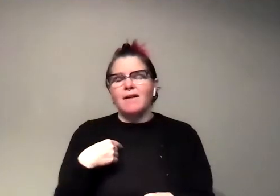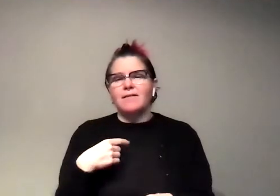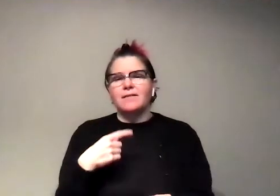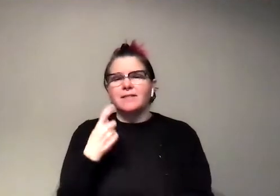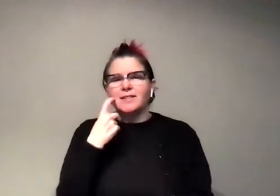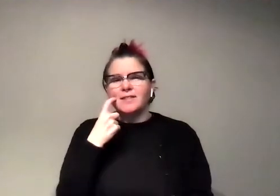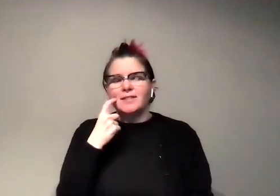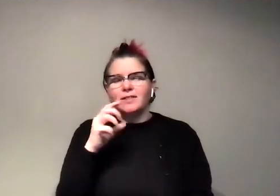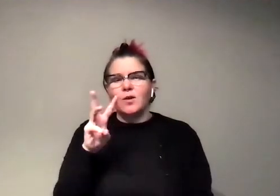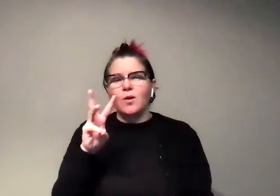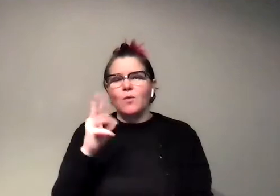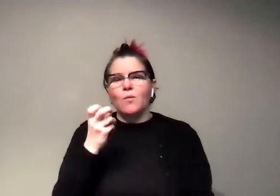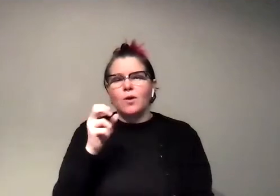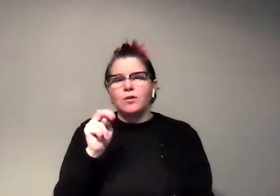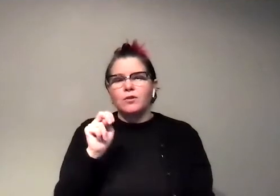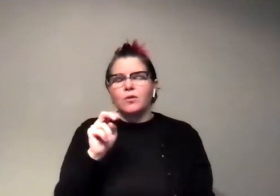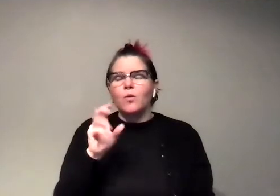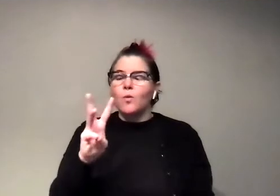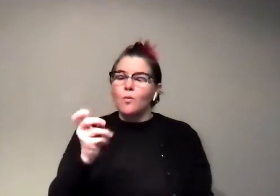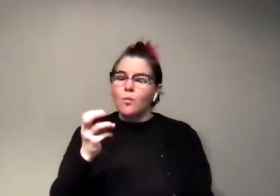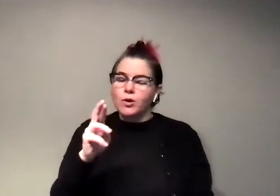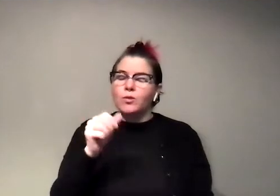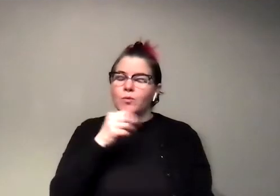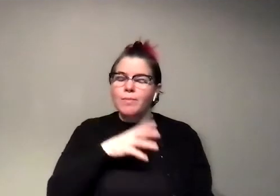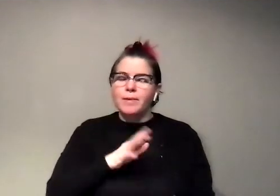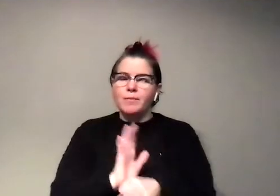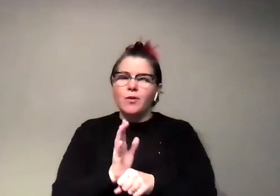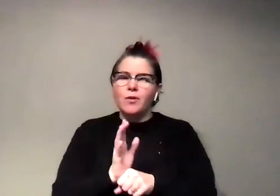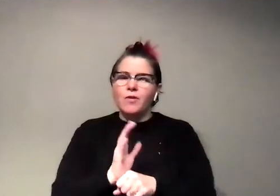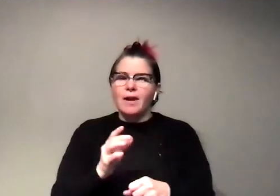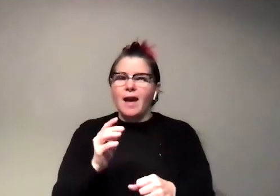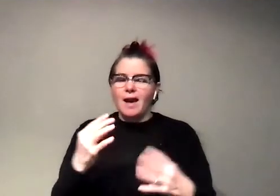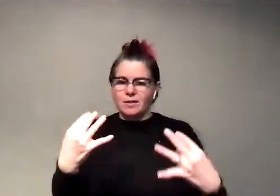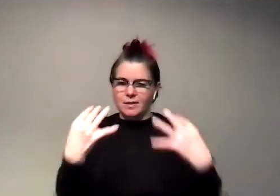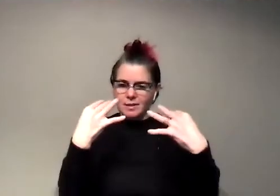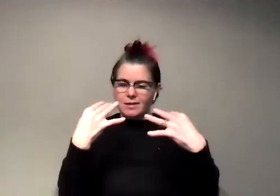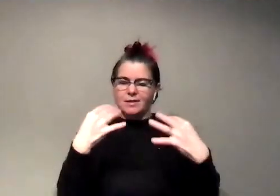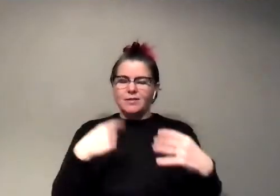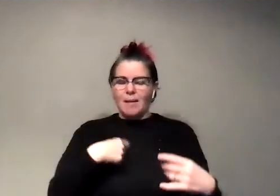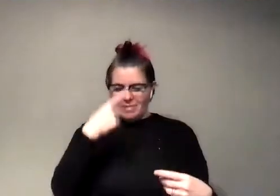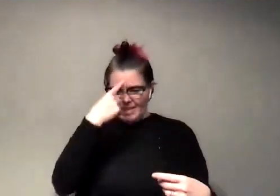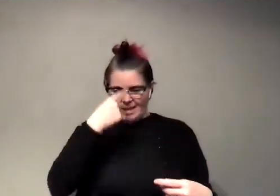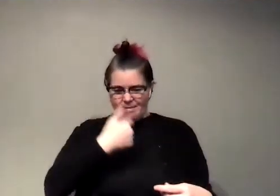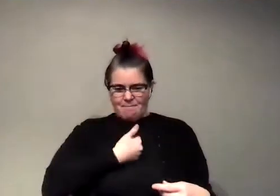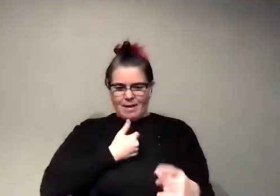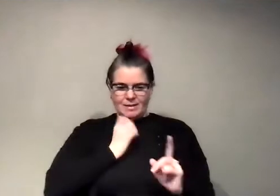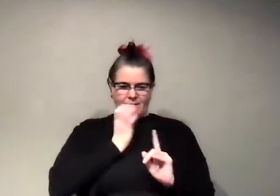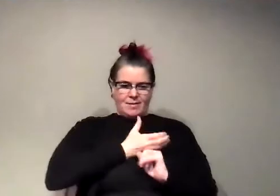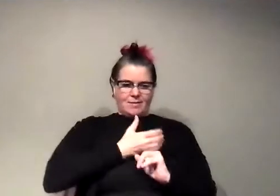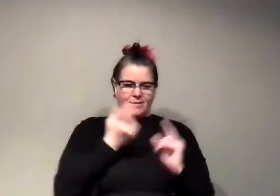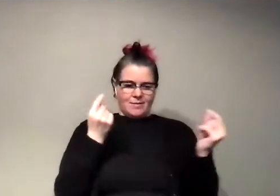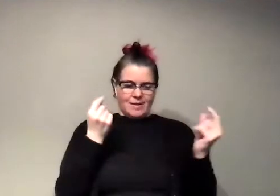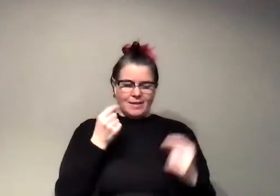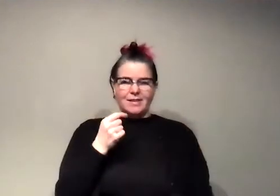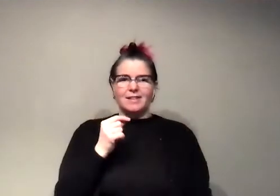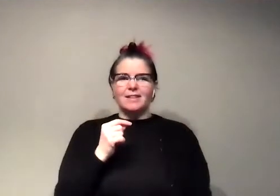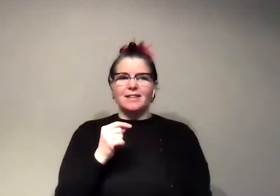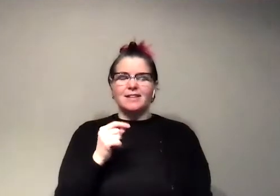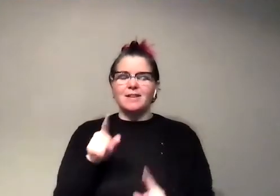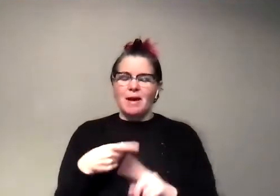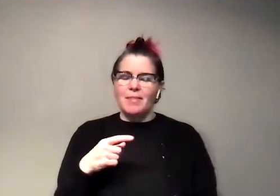Woman movie where someone has the attention of the entire world, and I keep thinking about that scene when you ask these questions.